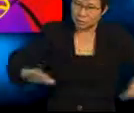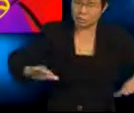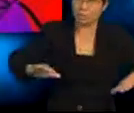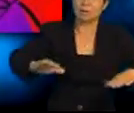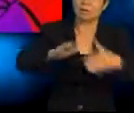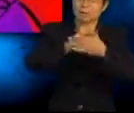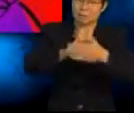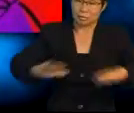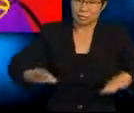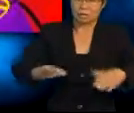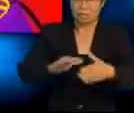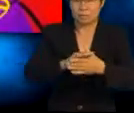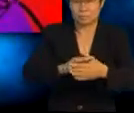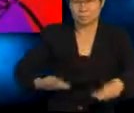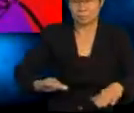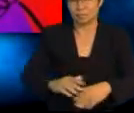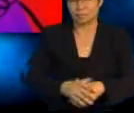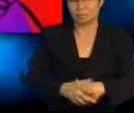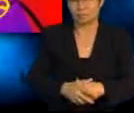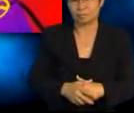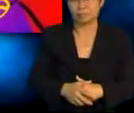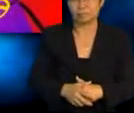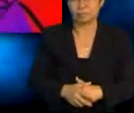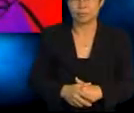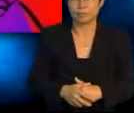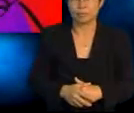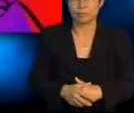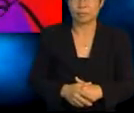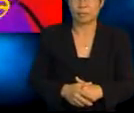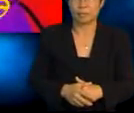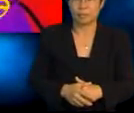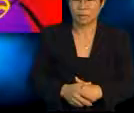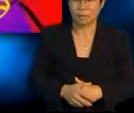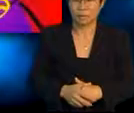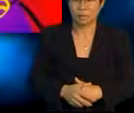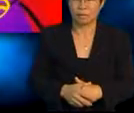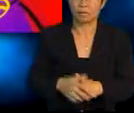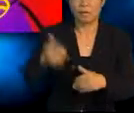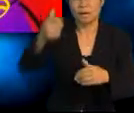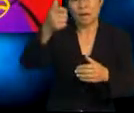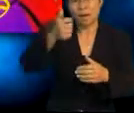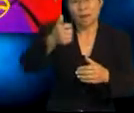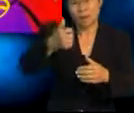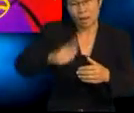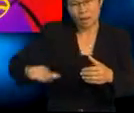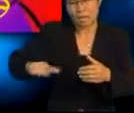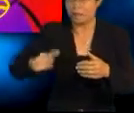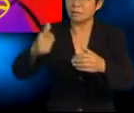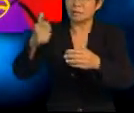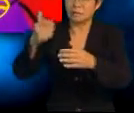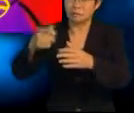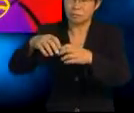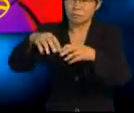flowing out of the electrical source. The current entering any junction in the circuit